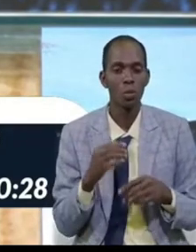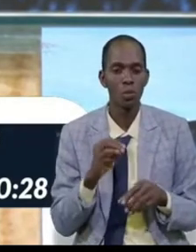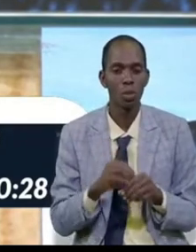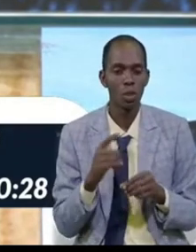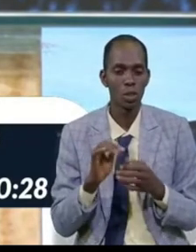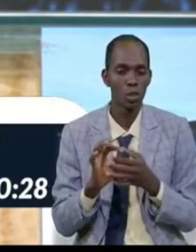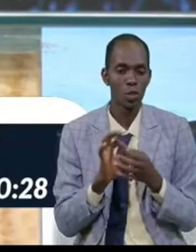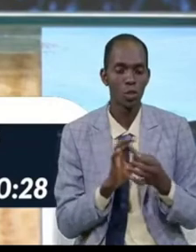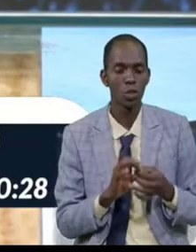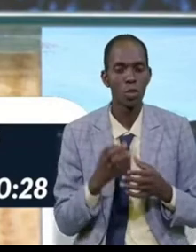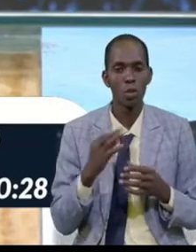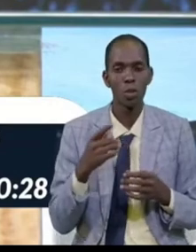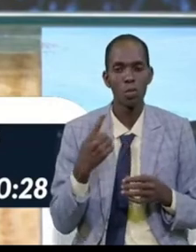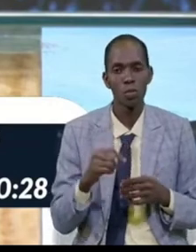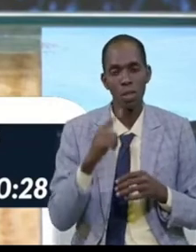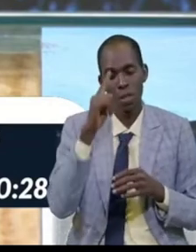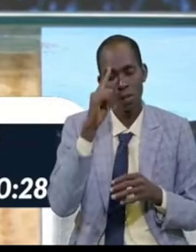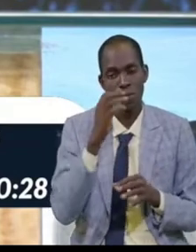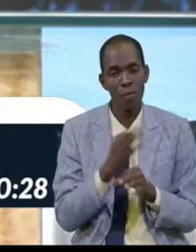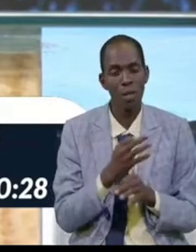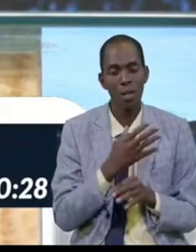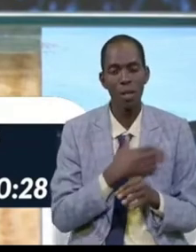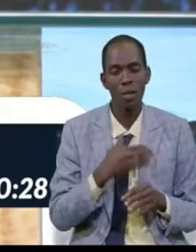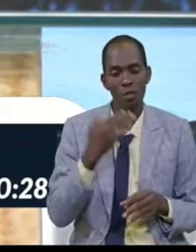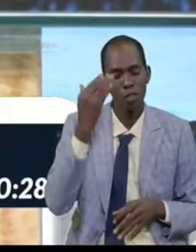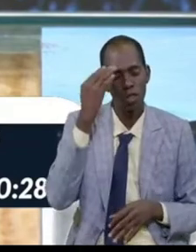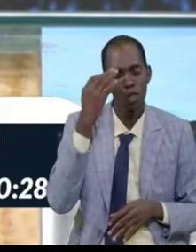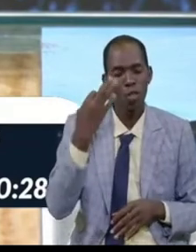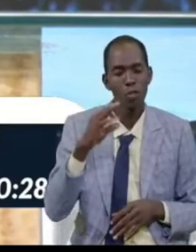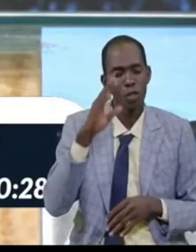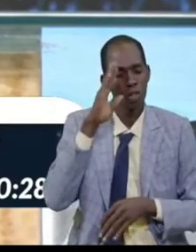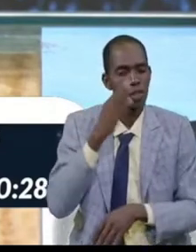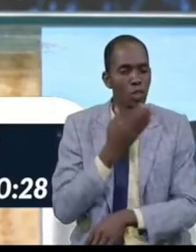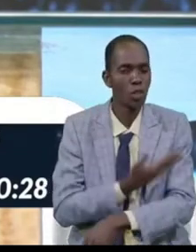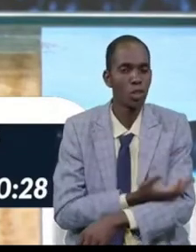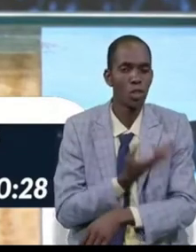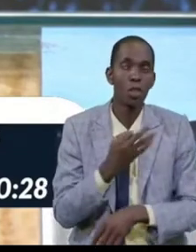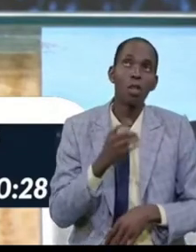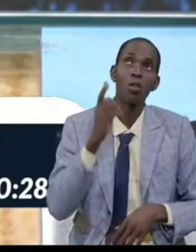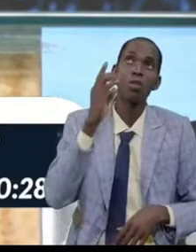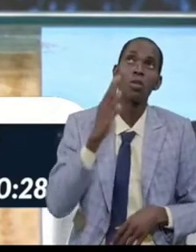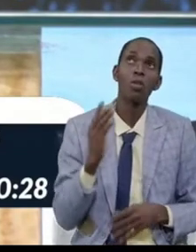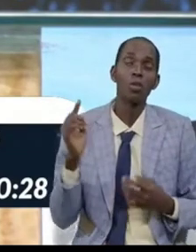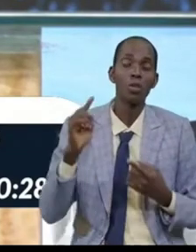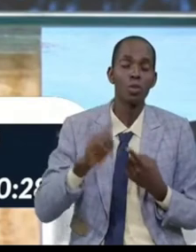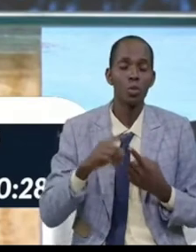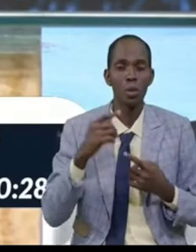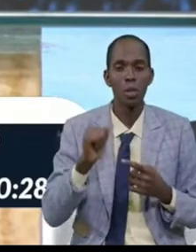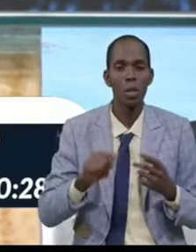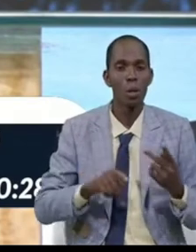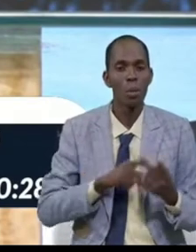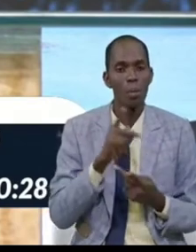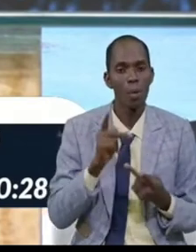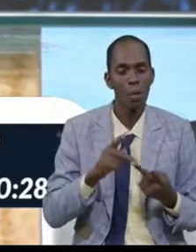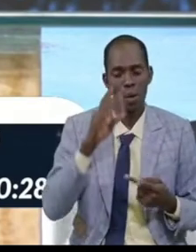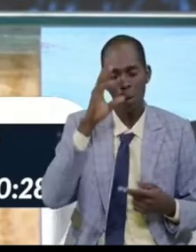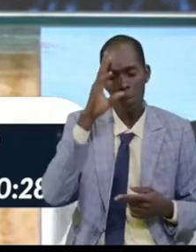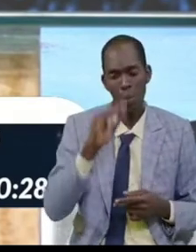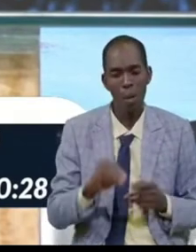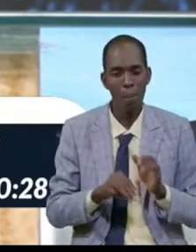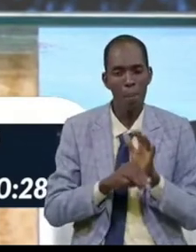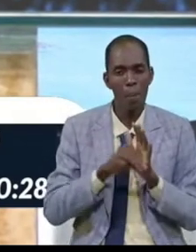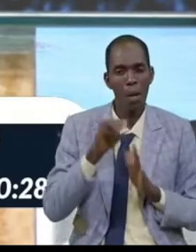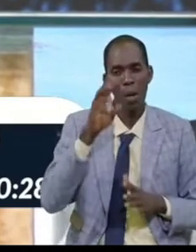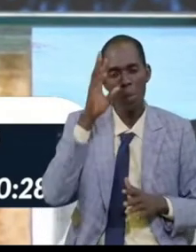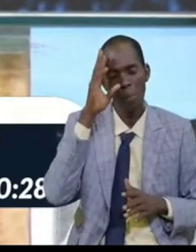the faith and of the knowledge of the Son of God unto a perfect man, a matured man,